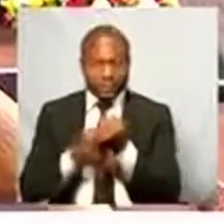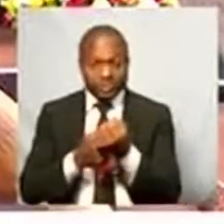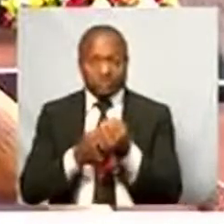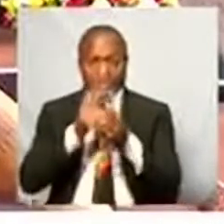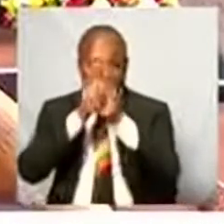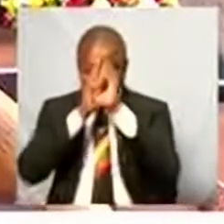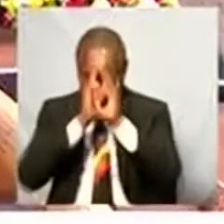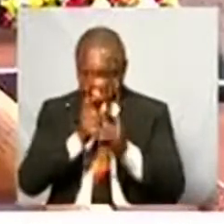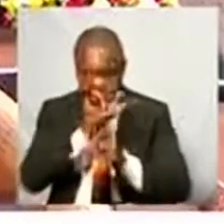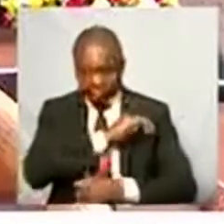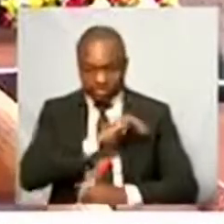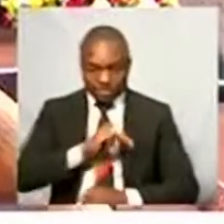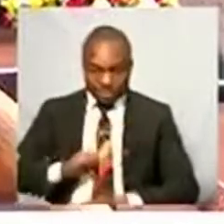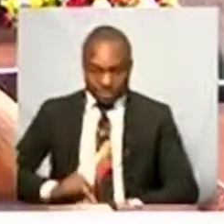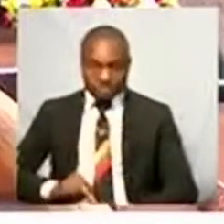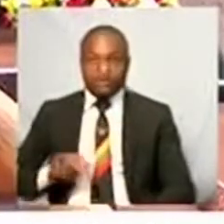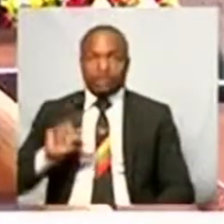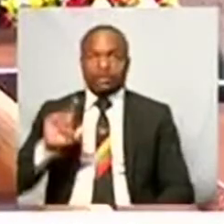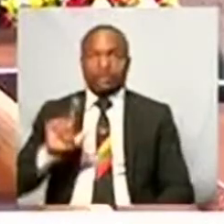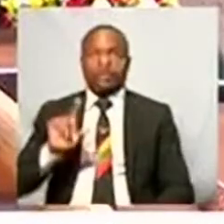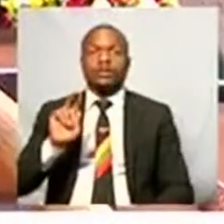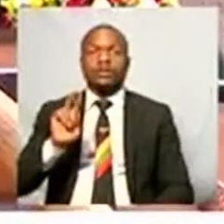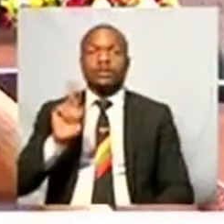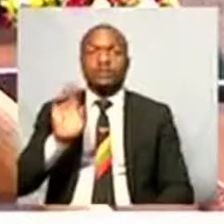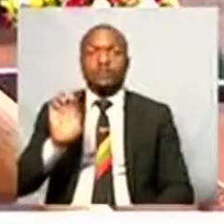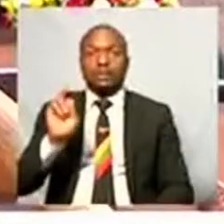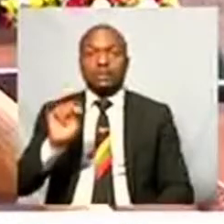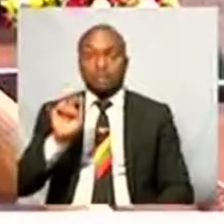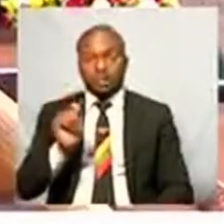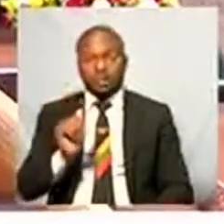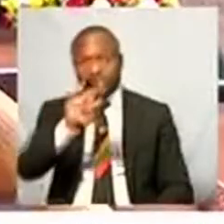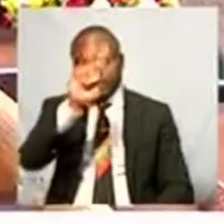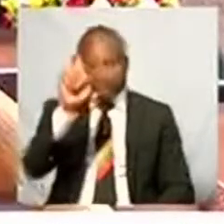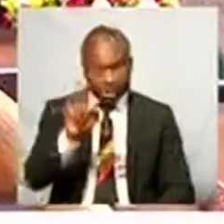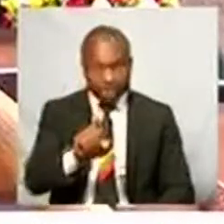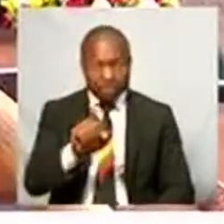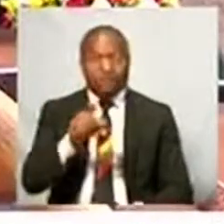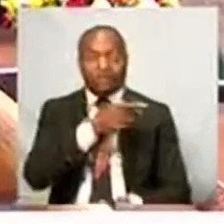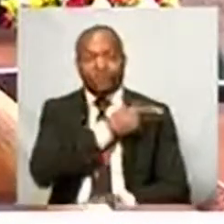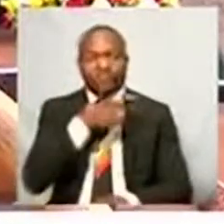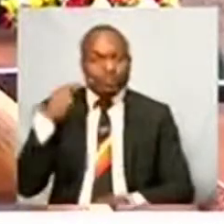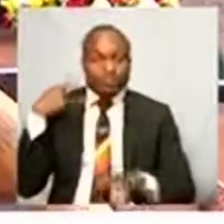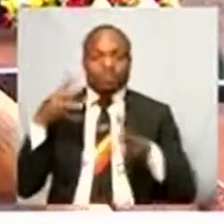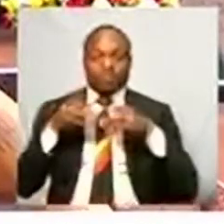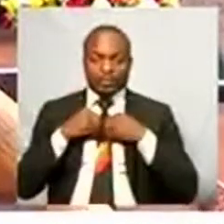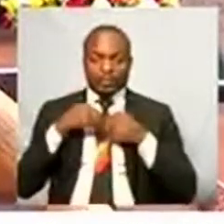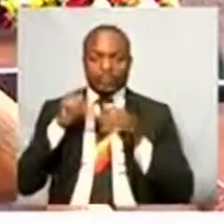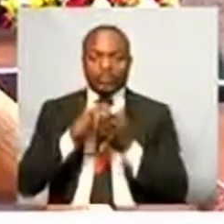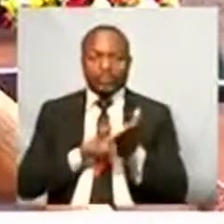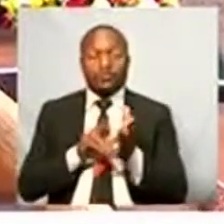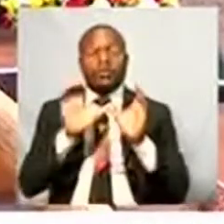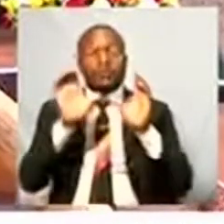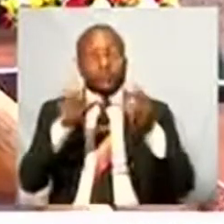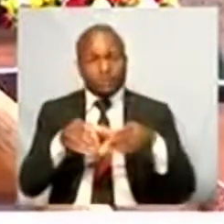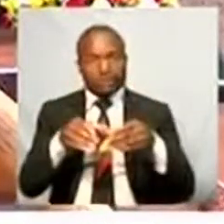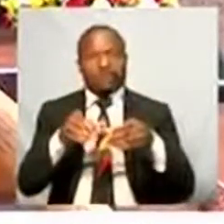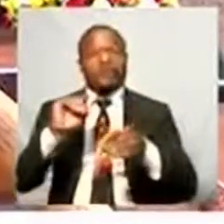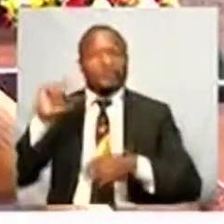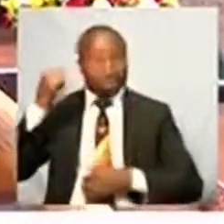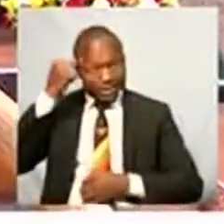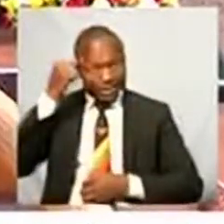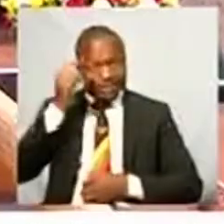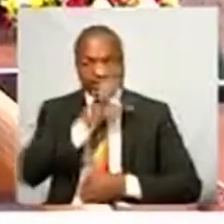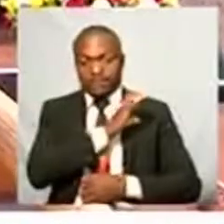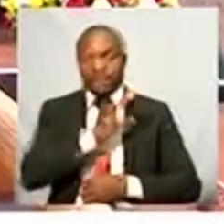Seconded by the Honourable Member for Luena. The question is that this House adopts the report of the Committee on